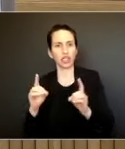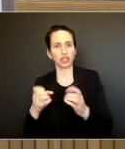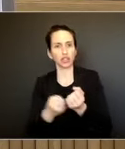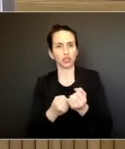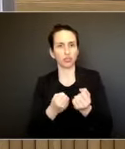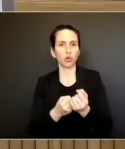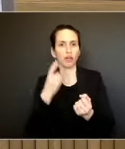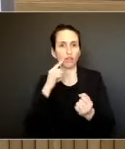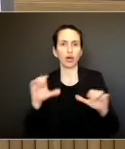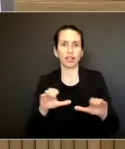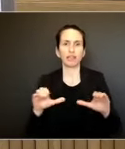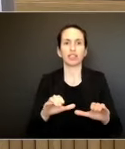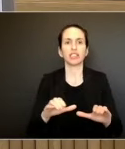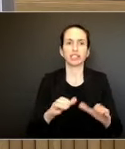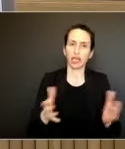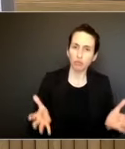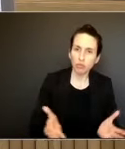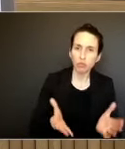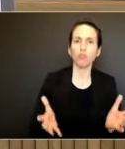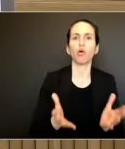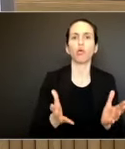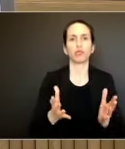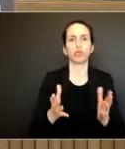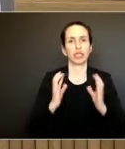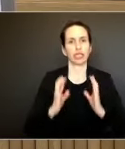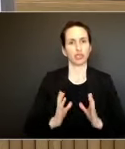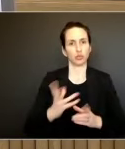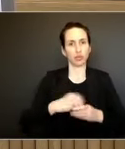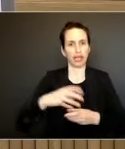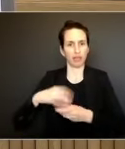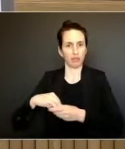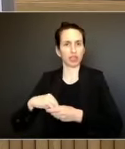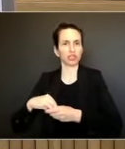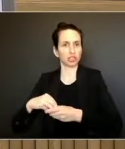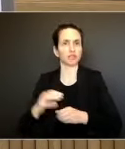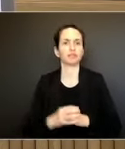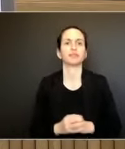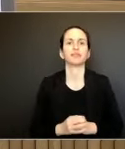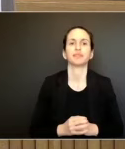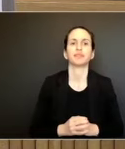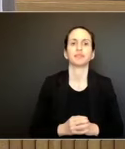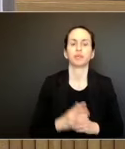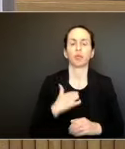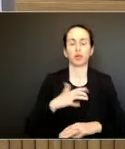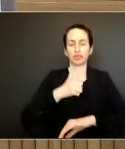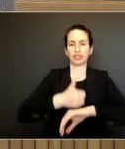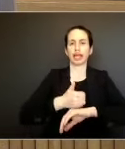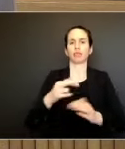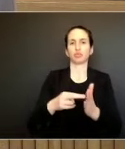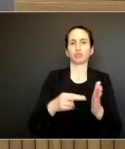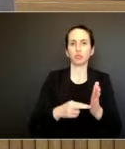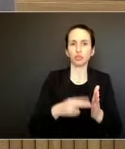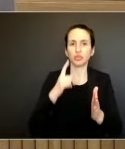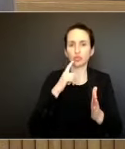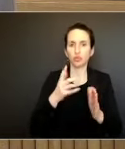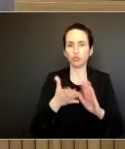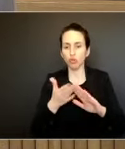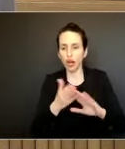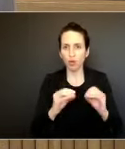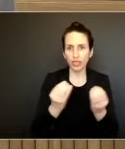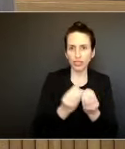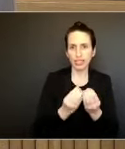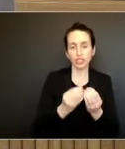establish rules for peer-run organizations that receive funding, and it requires peer-run organizations that contract with the Health Authority to